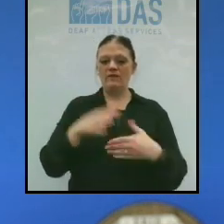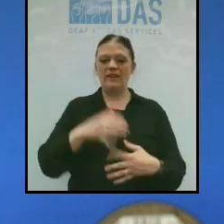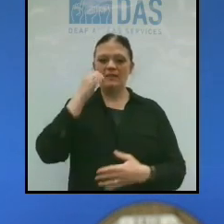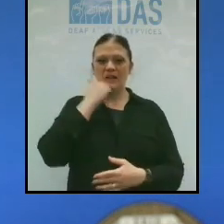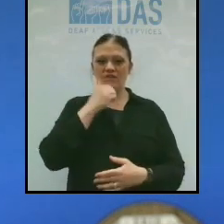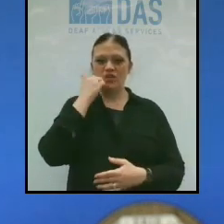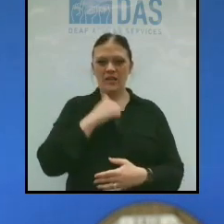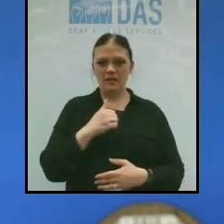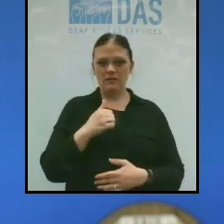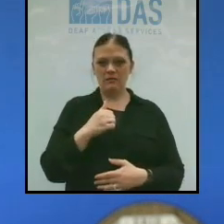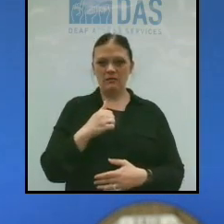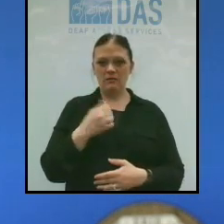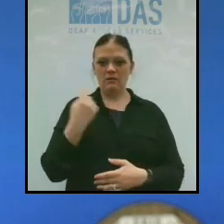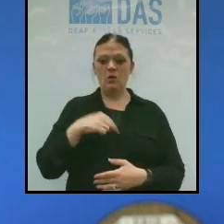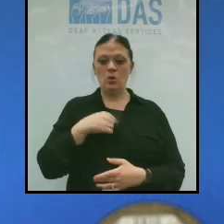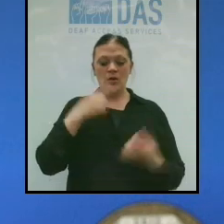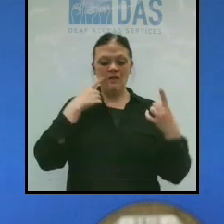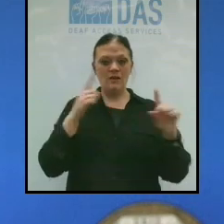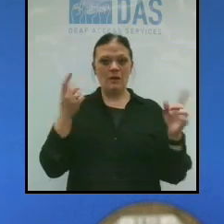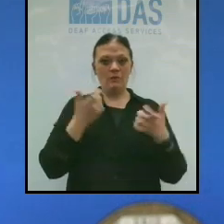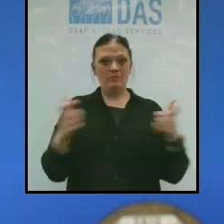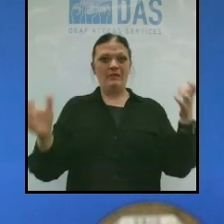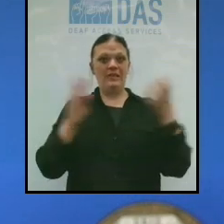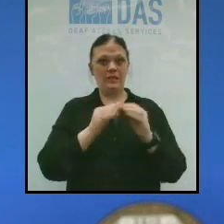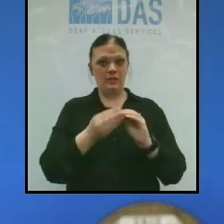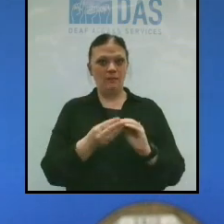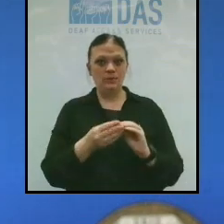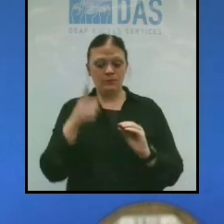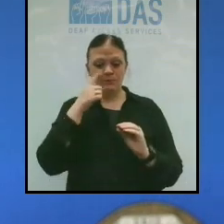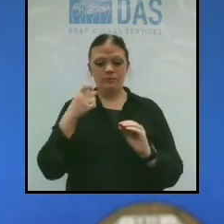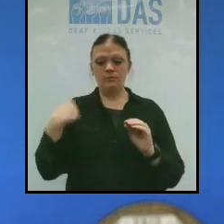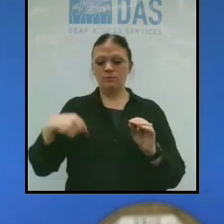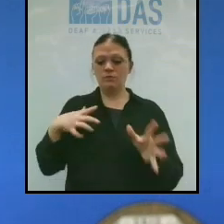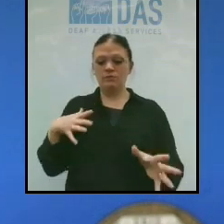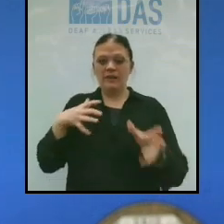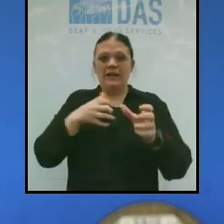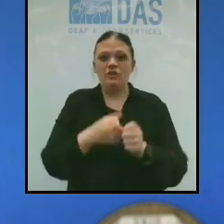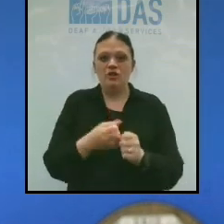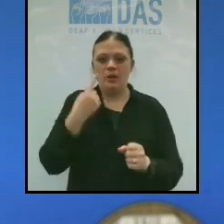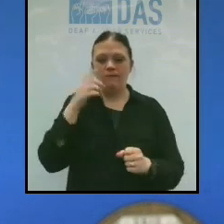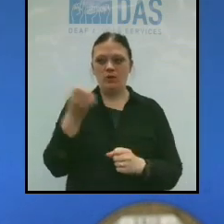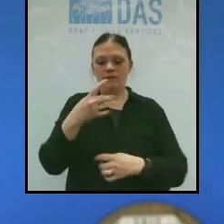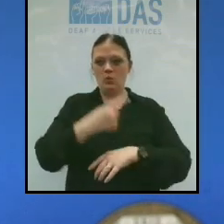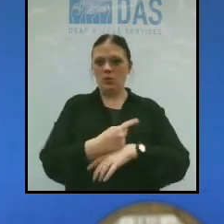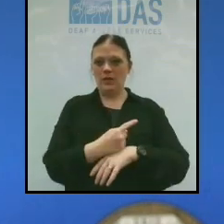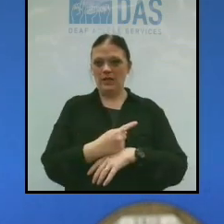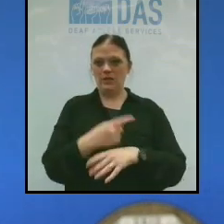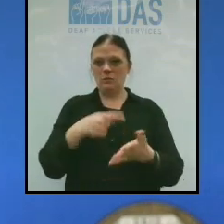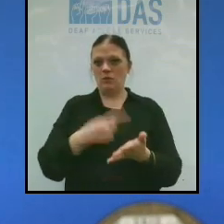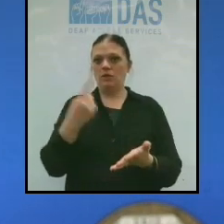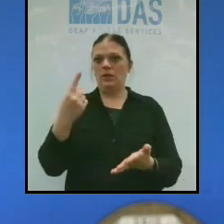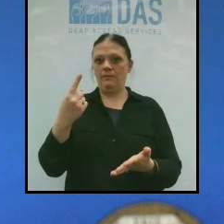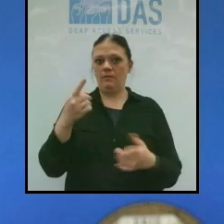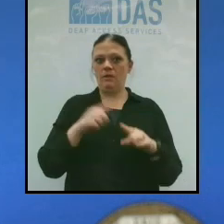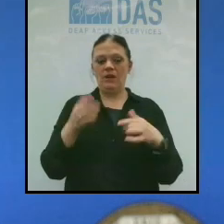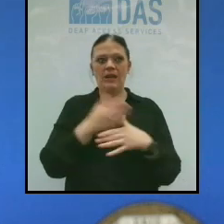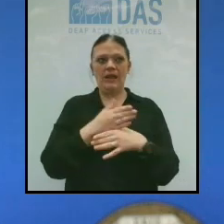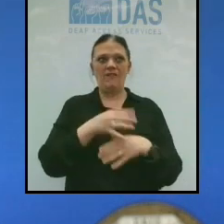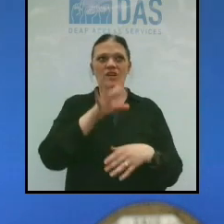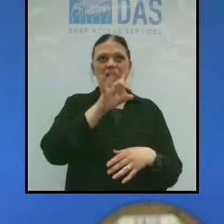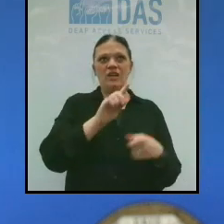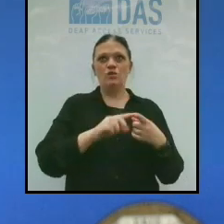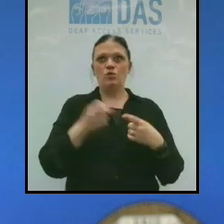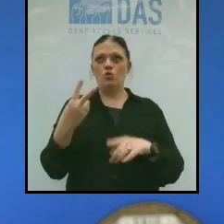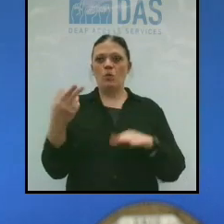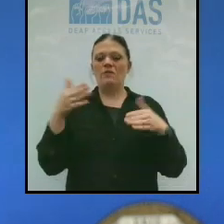had announce some big numbers recently because we're updating for a couple days at a time. But we have been averaging about 8 to 12 deaths a